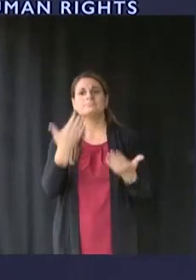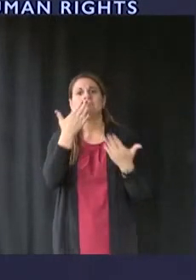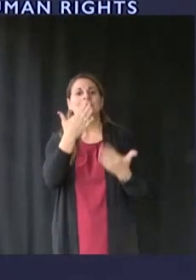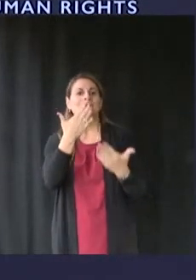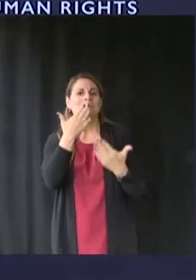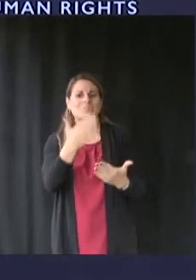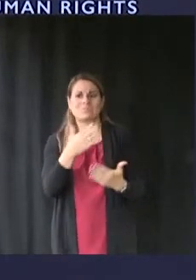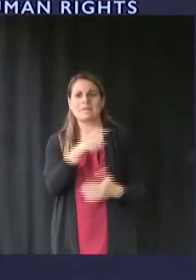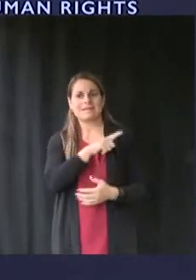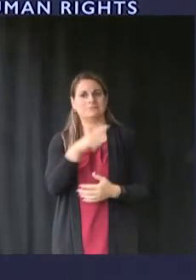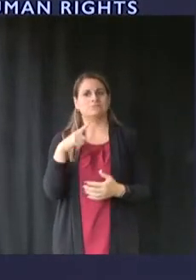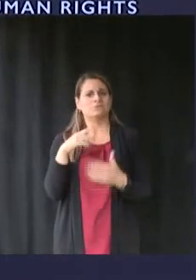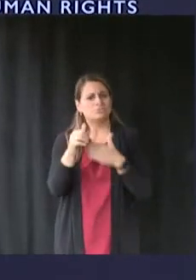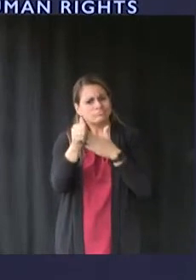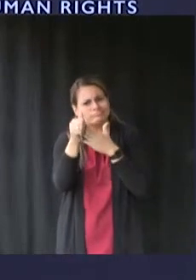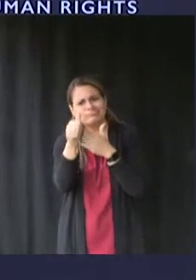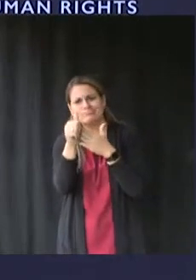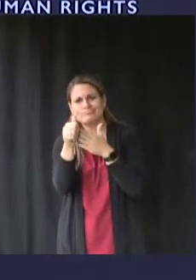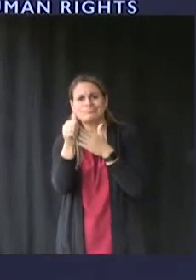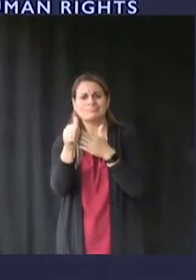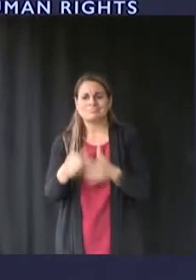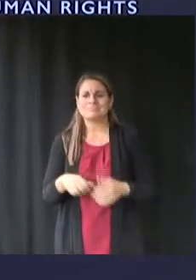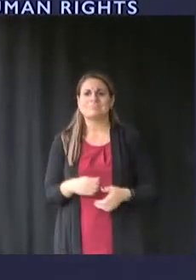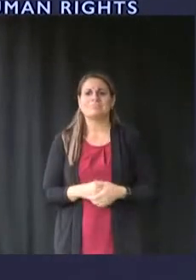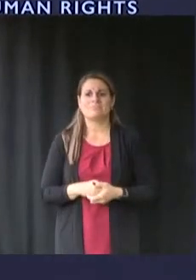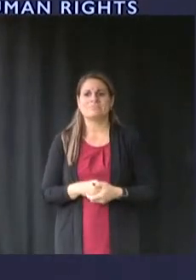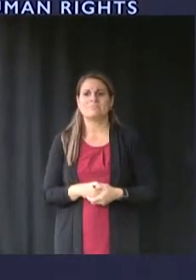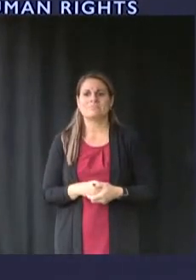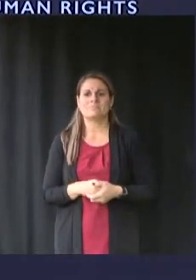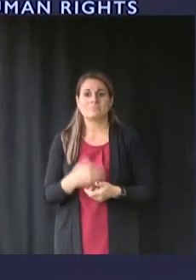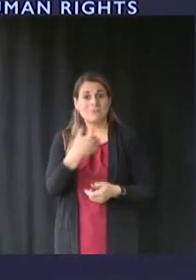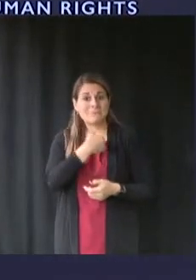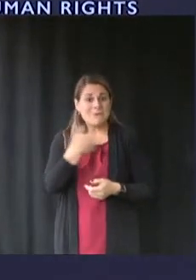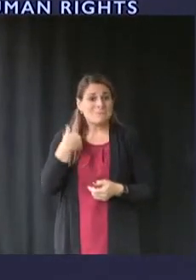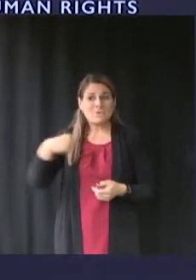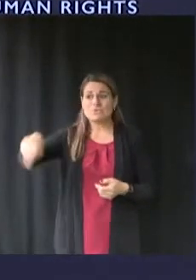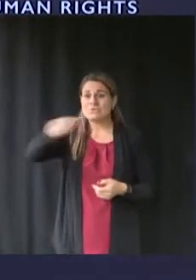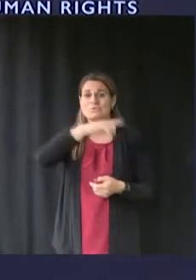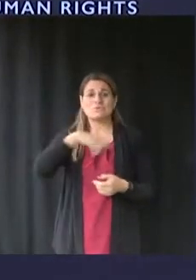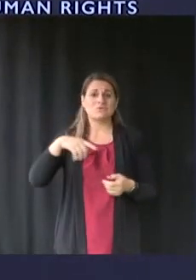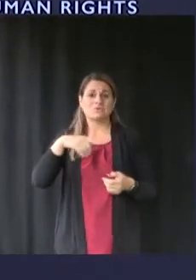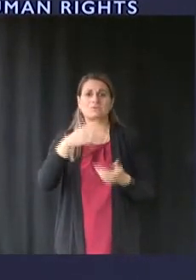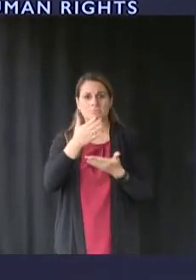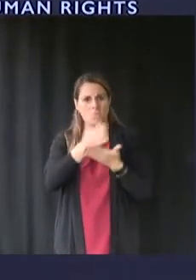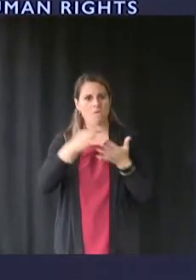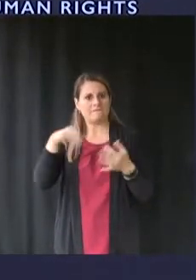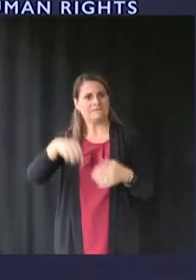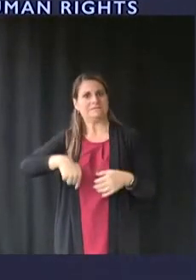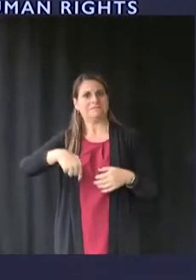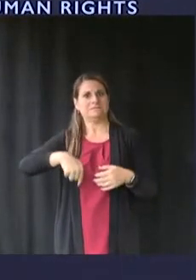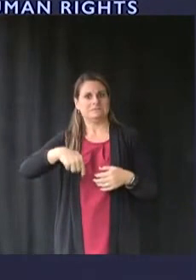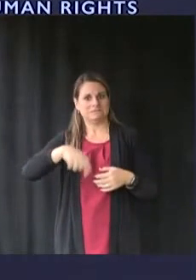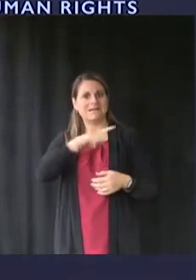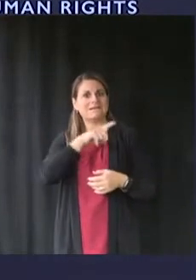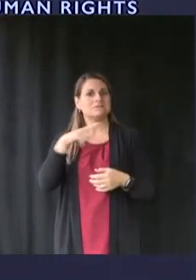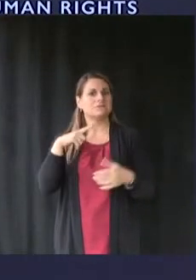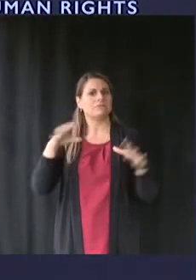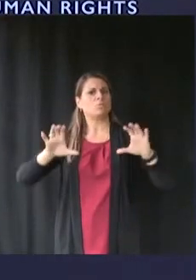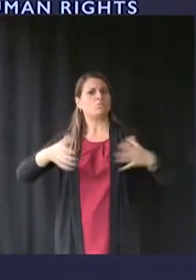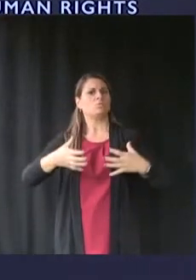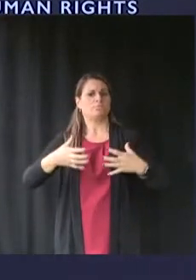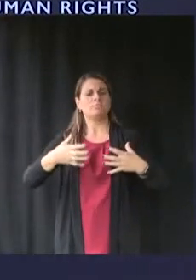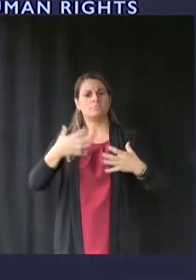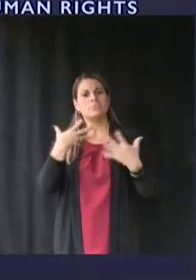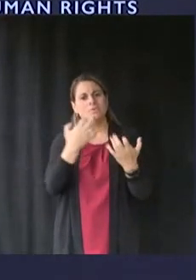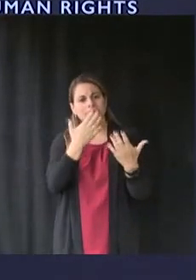Assembly and the members, rank and file members are here as part of that as well. And I know there are a lot of you here in this room. There have been some 200 or